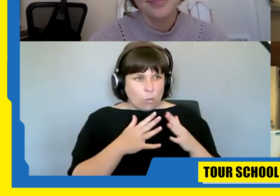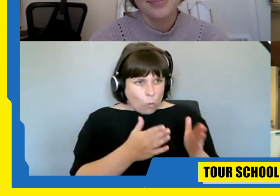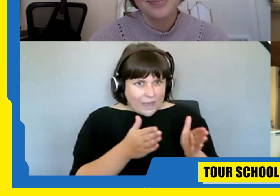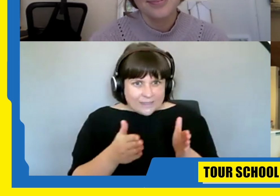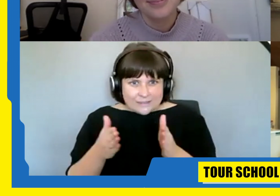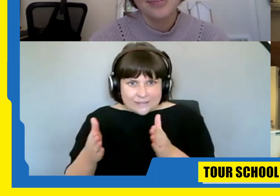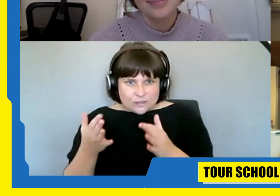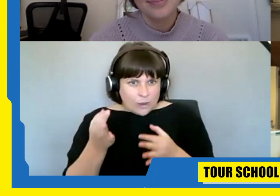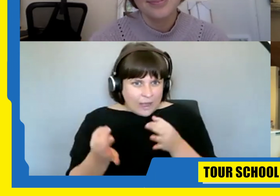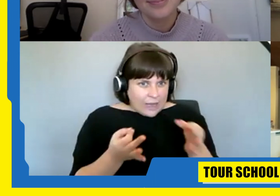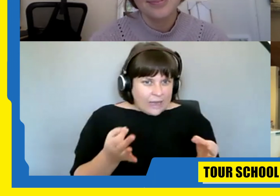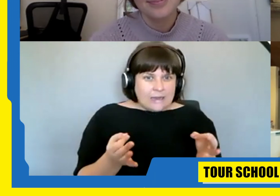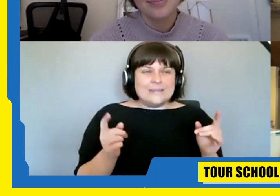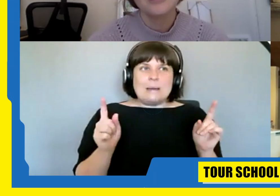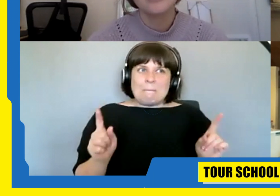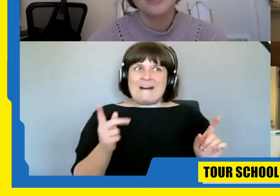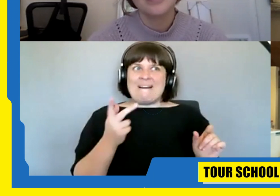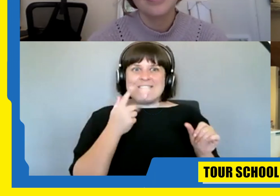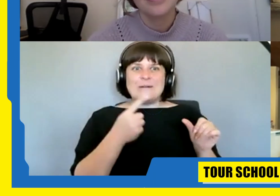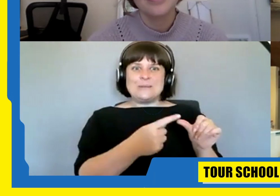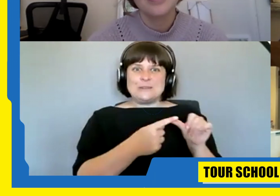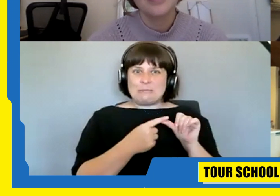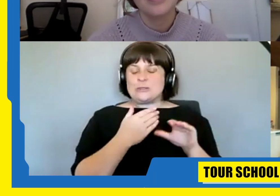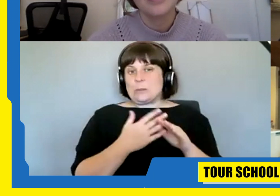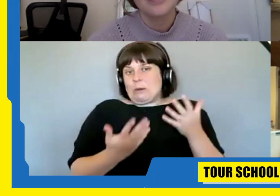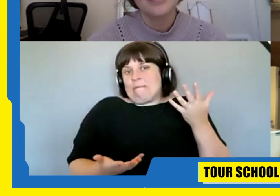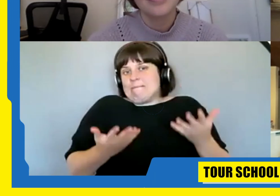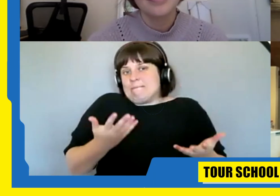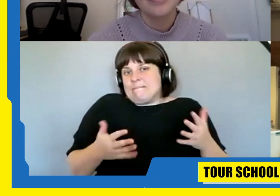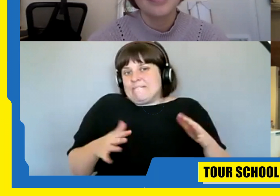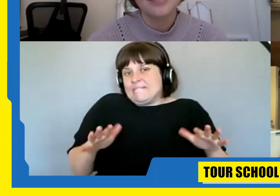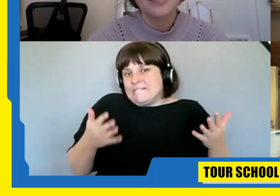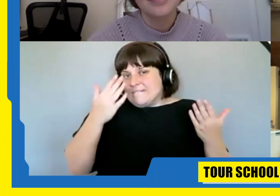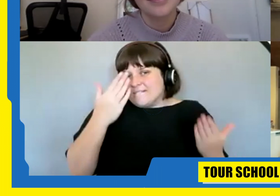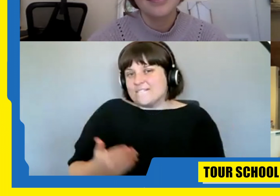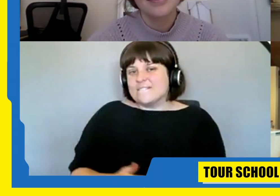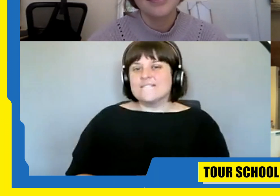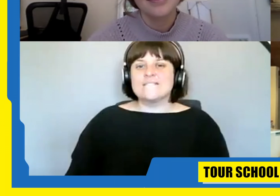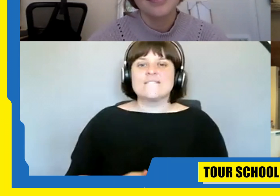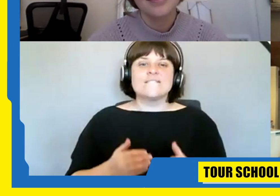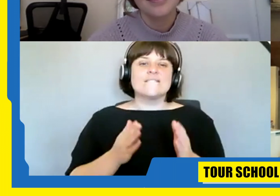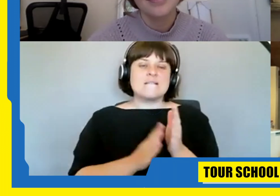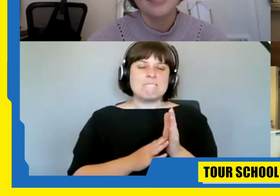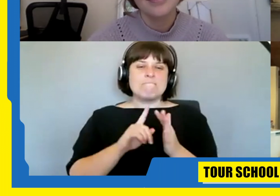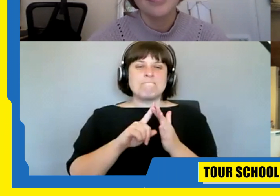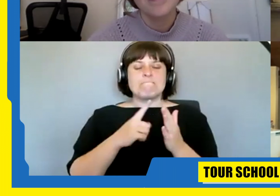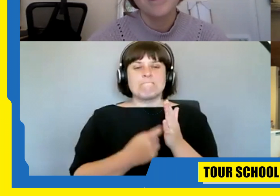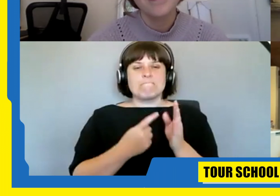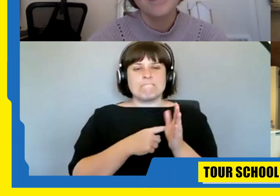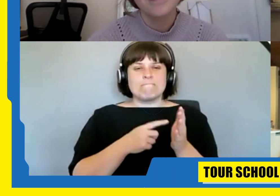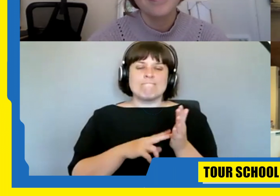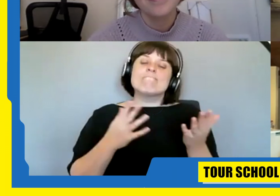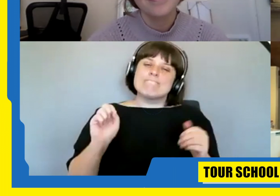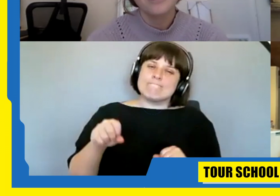robust is... Oh yeah, look, I mean, I think performing arts is always, you know, when you've